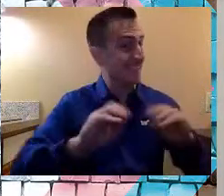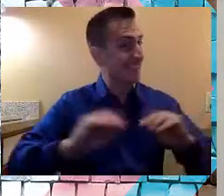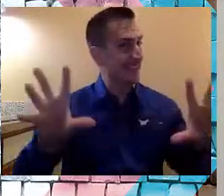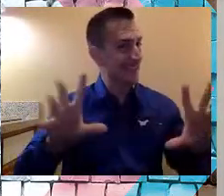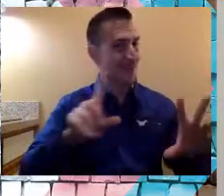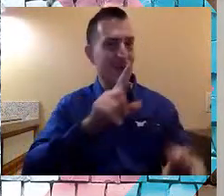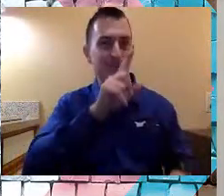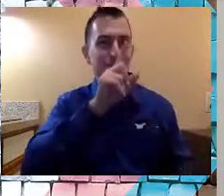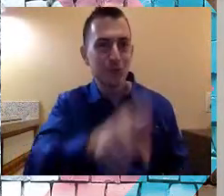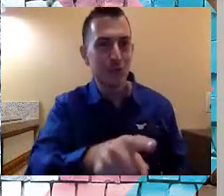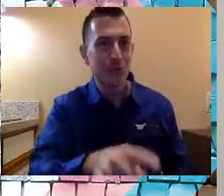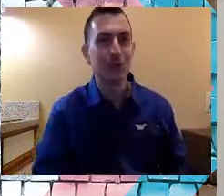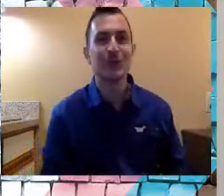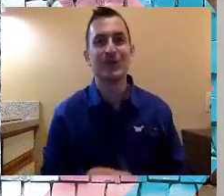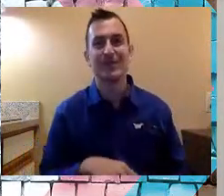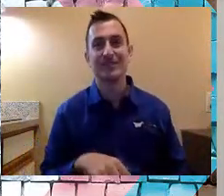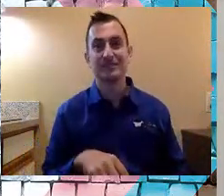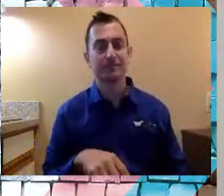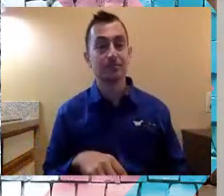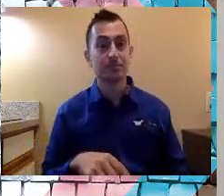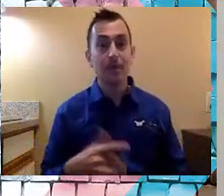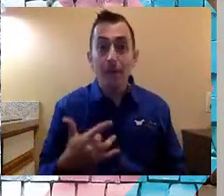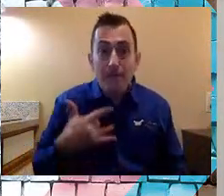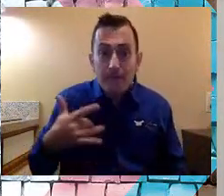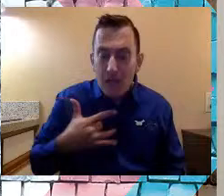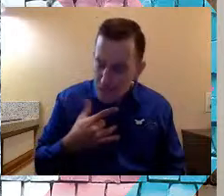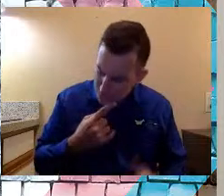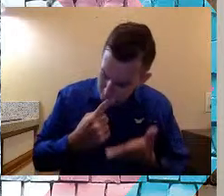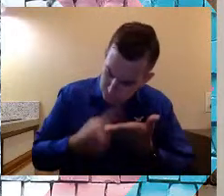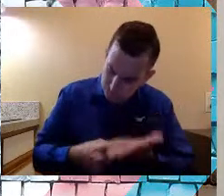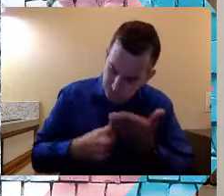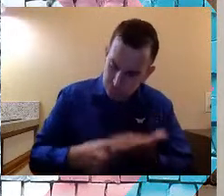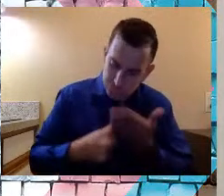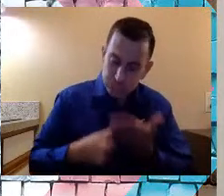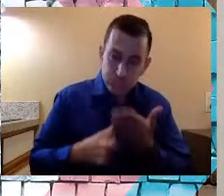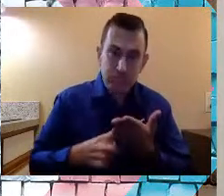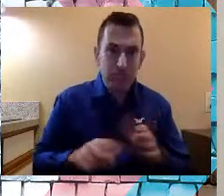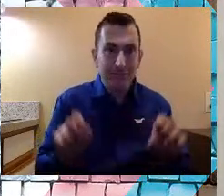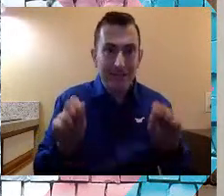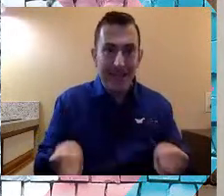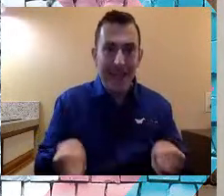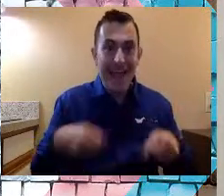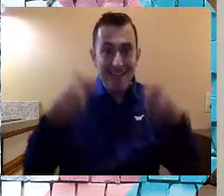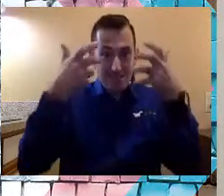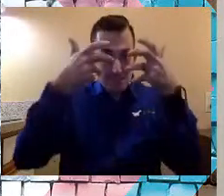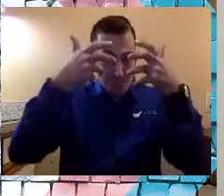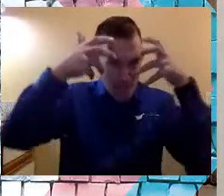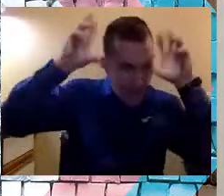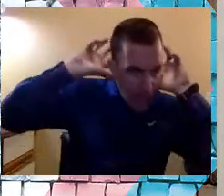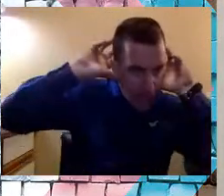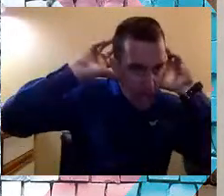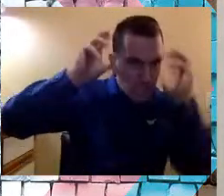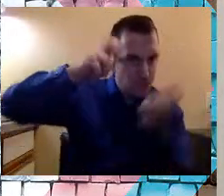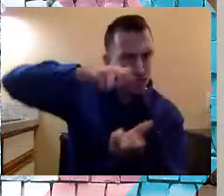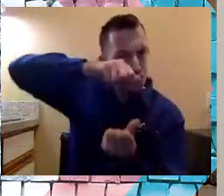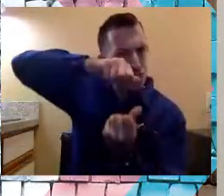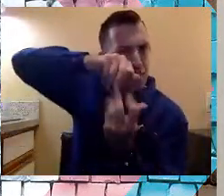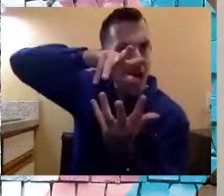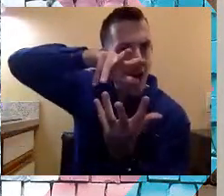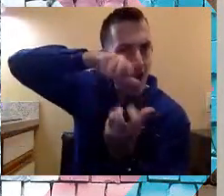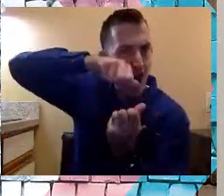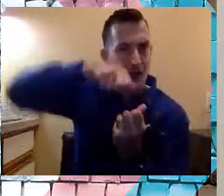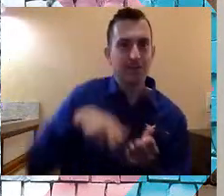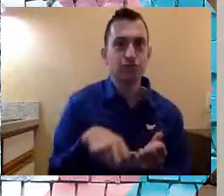It's okay to talk about your feelings. Look, you can purr or grrr